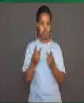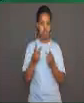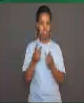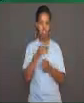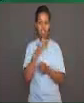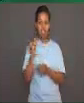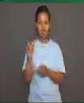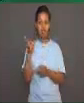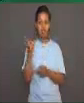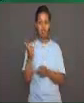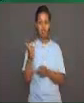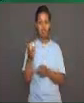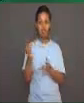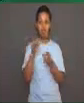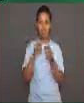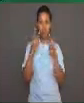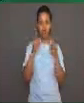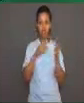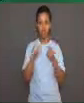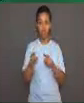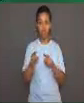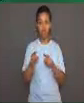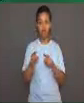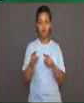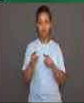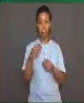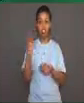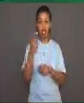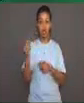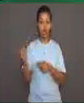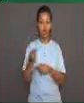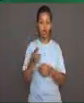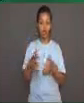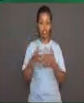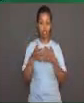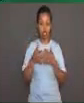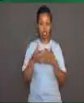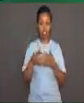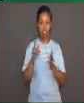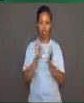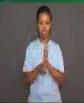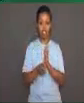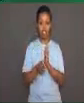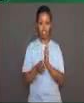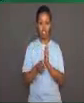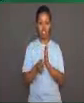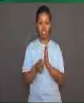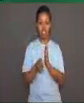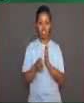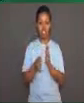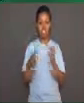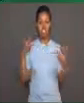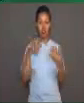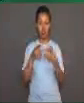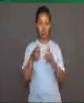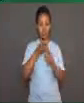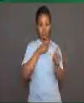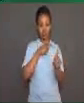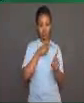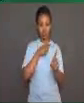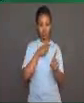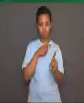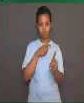ahead and make useful materials, such as tools or weapons, which would